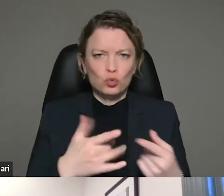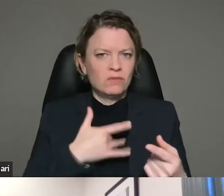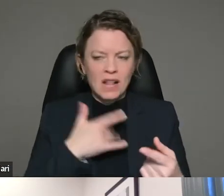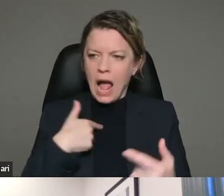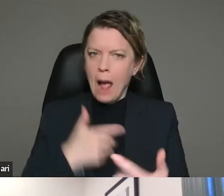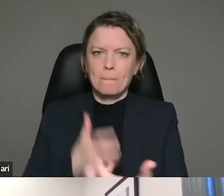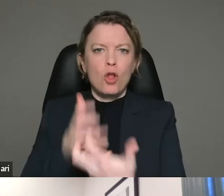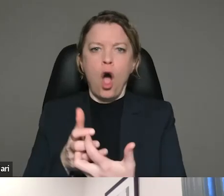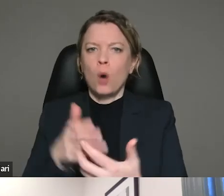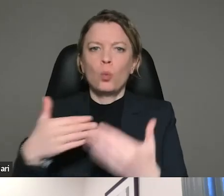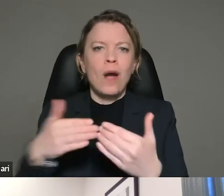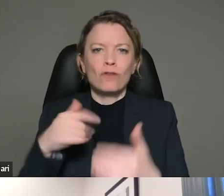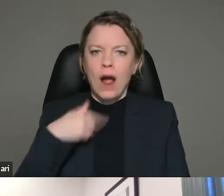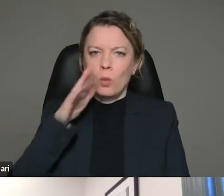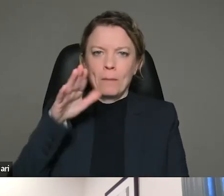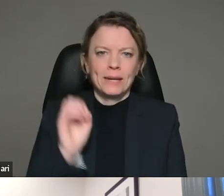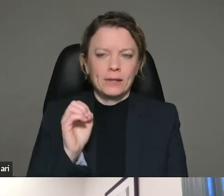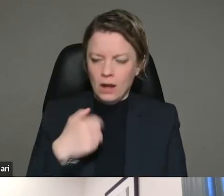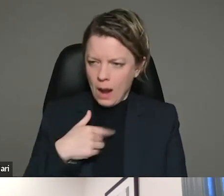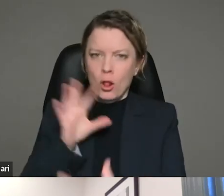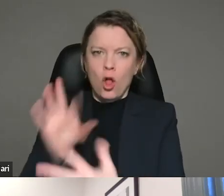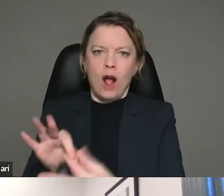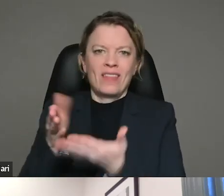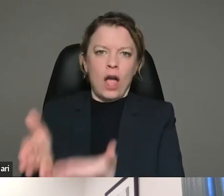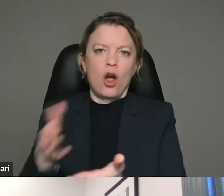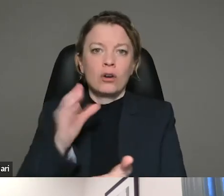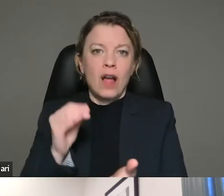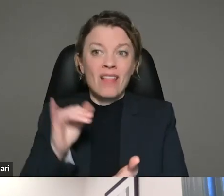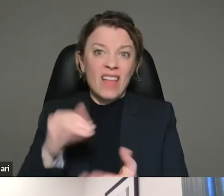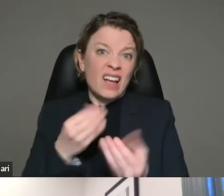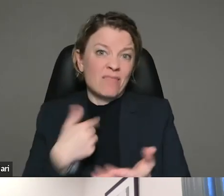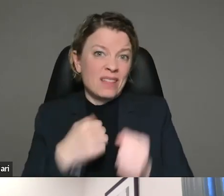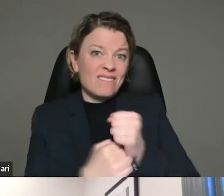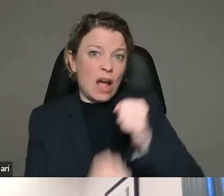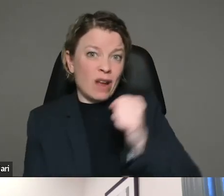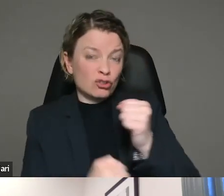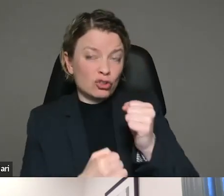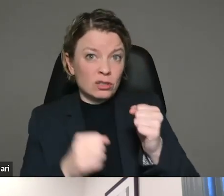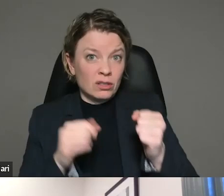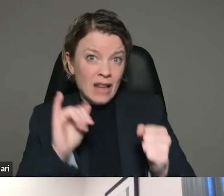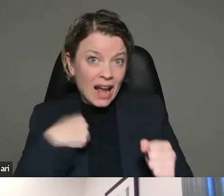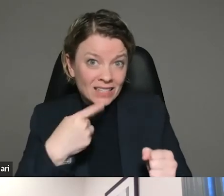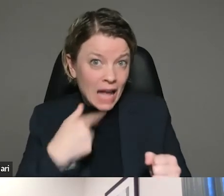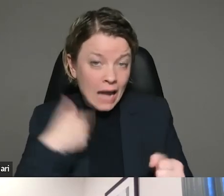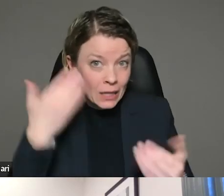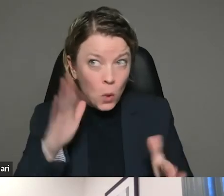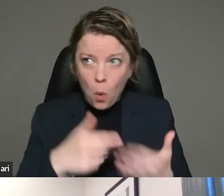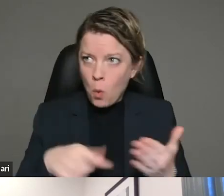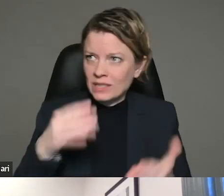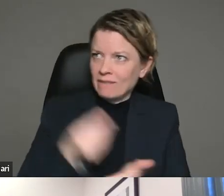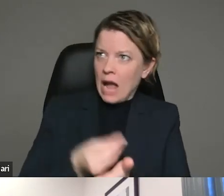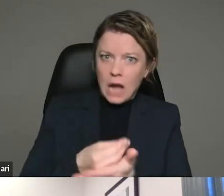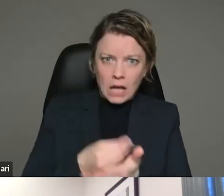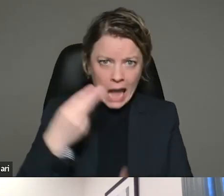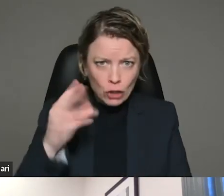to be. And it provided me a foundation to, as I said, I didn't know what finance was. I didn't know what a hedge fund was. I didn't know what